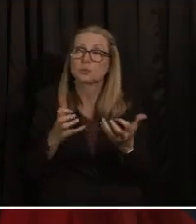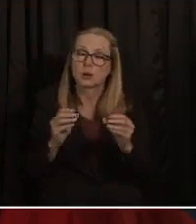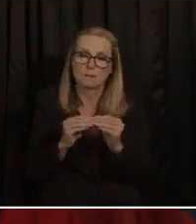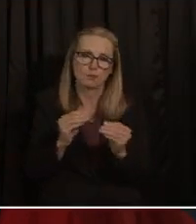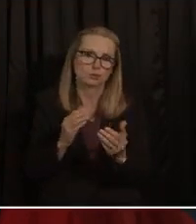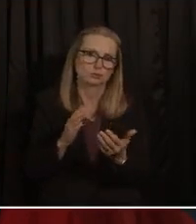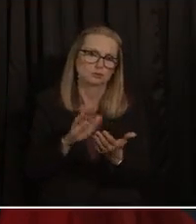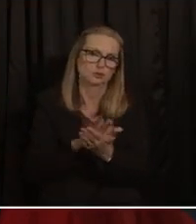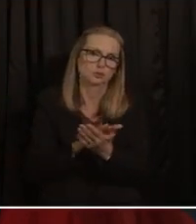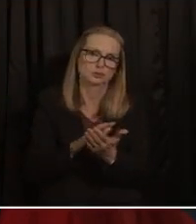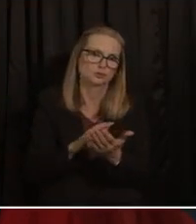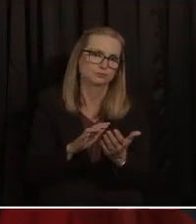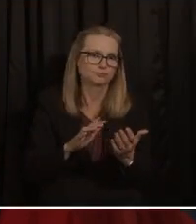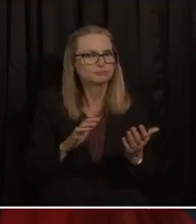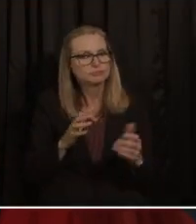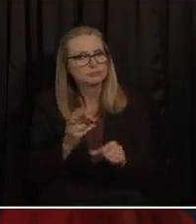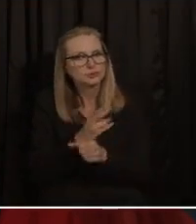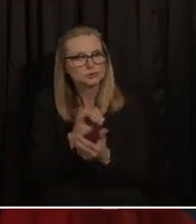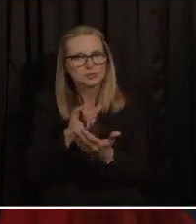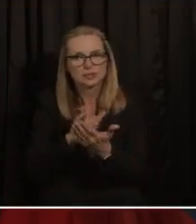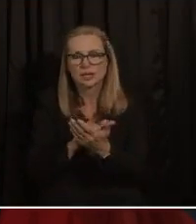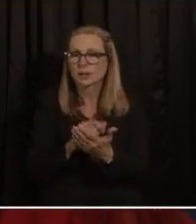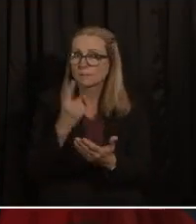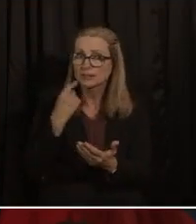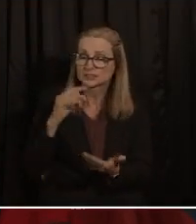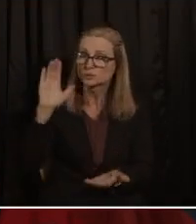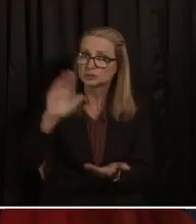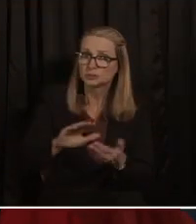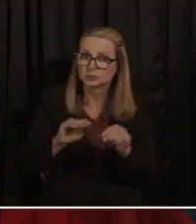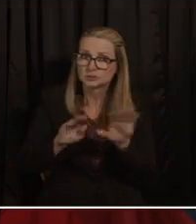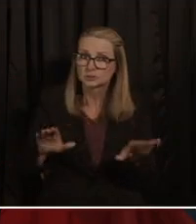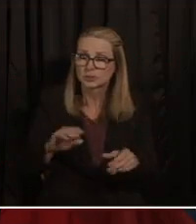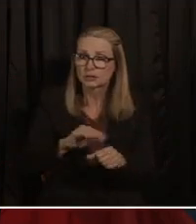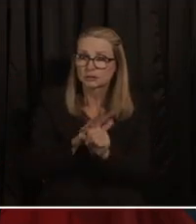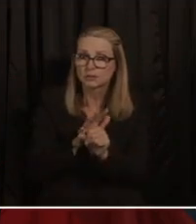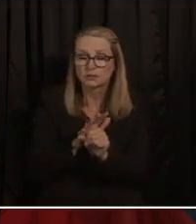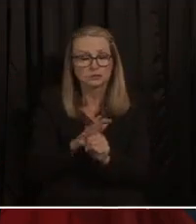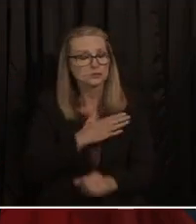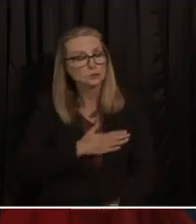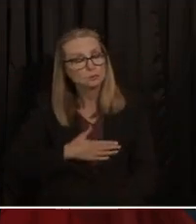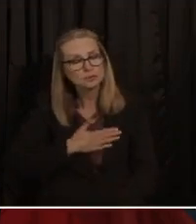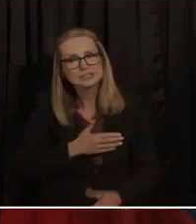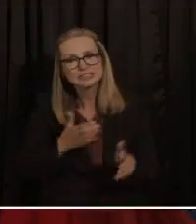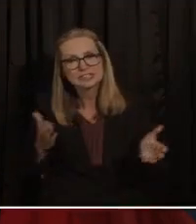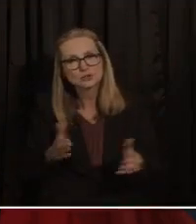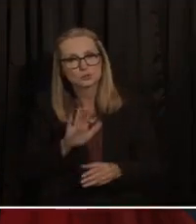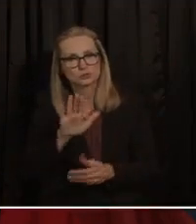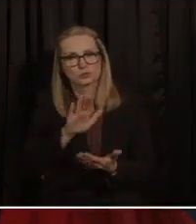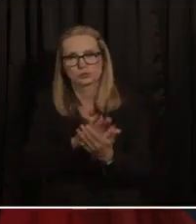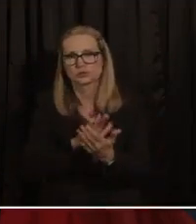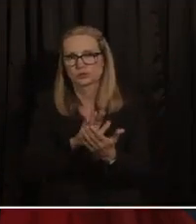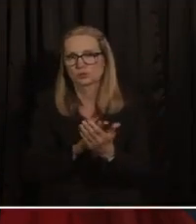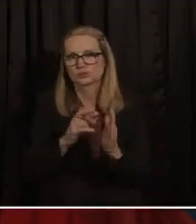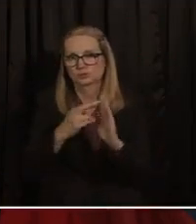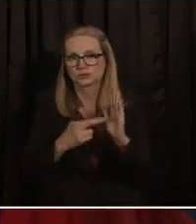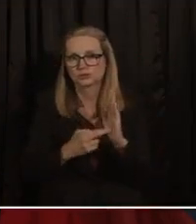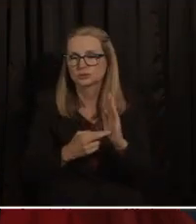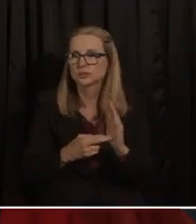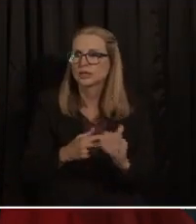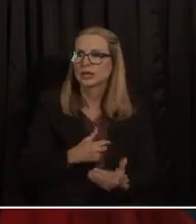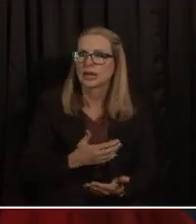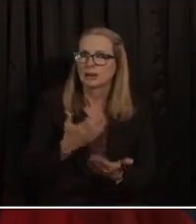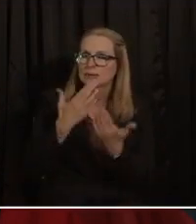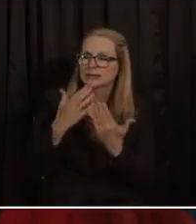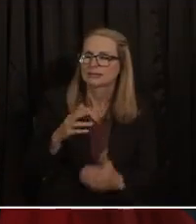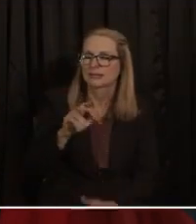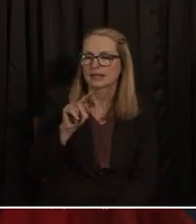have a significant impact on reducing the spread of the virus, so please encourage your school to do so. And I want to thank Dr. Emily